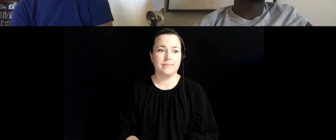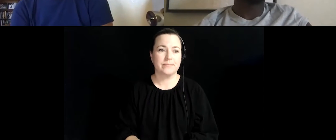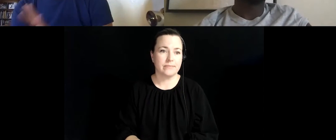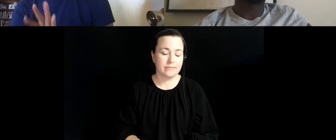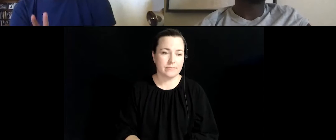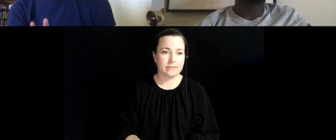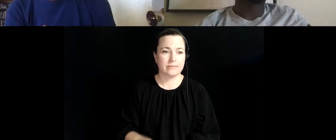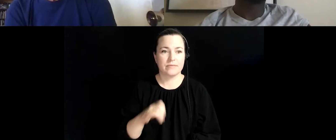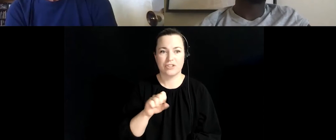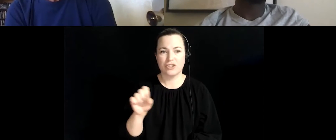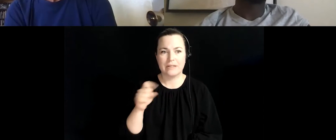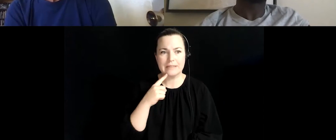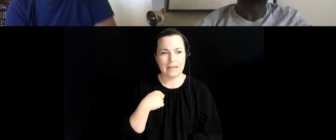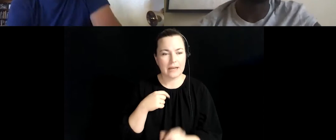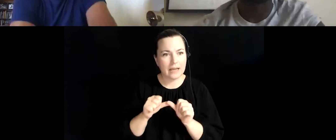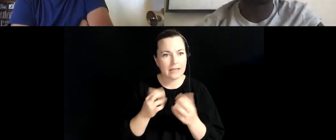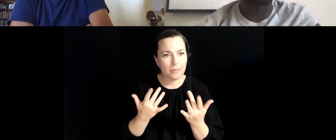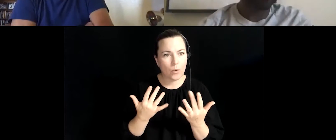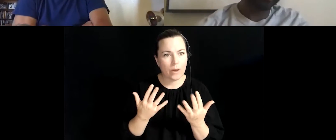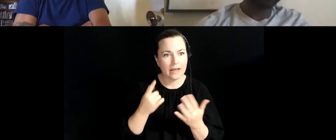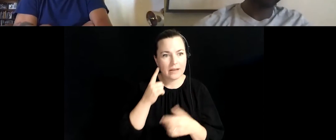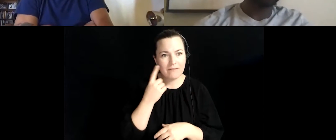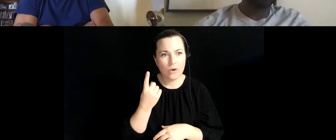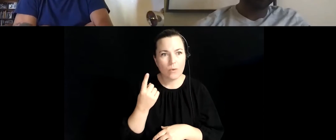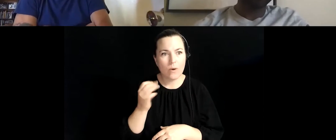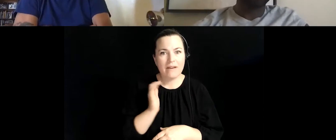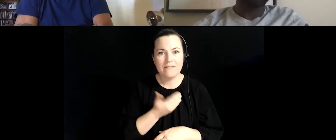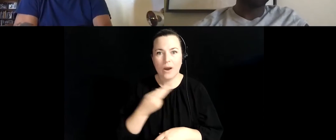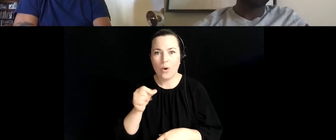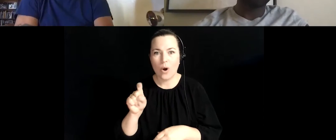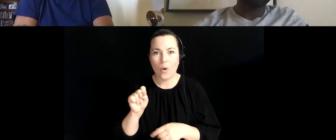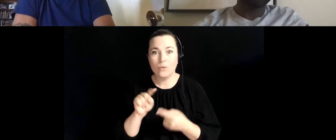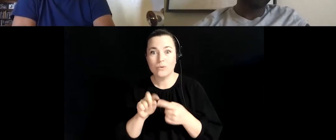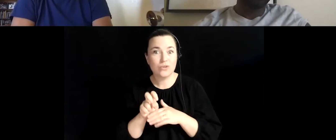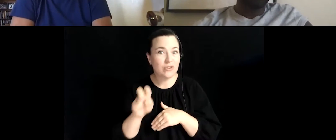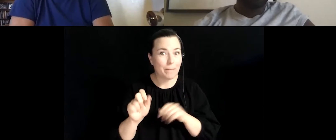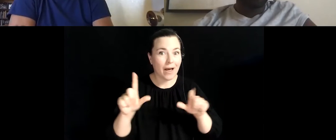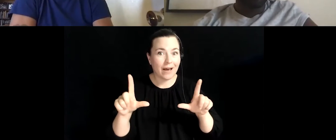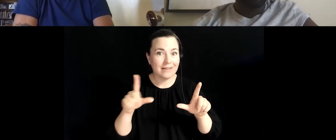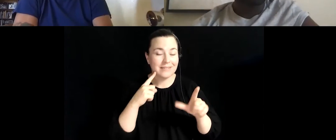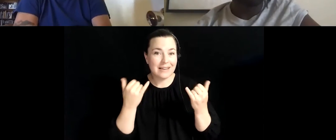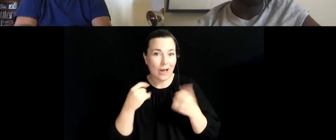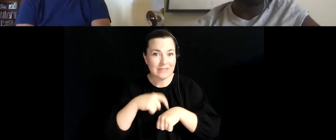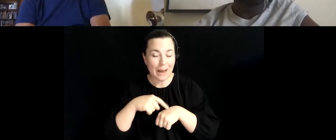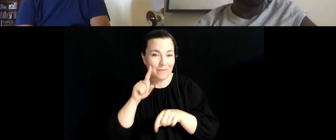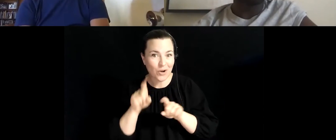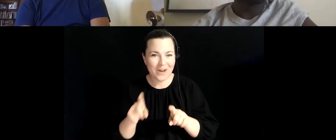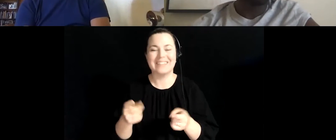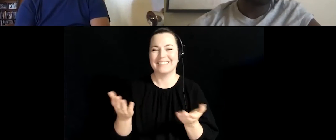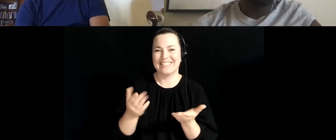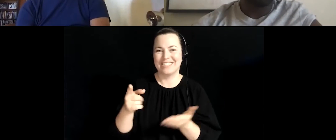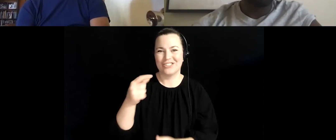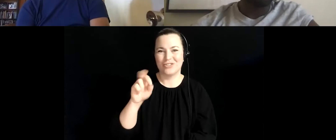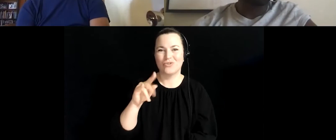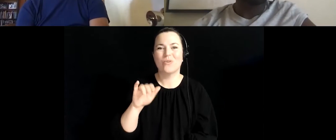I keep waiting for one of our hosts to jump on and go, it's time now for questions. Oh, there's Georgie. Georgie, did